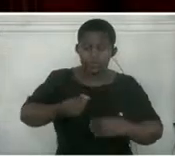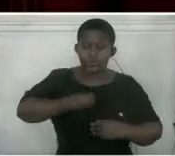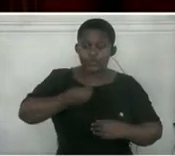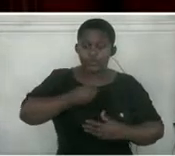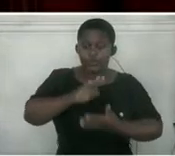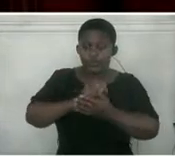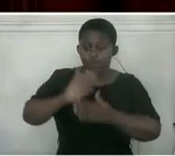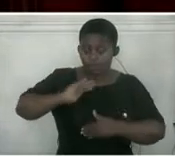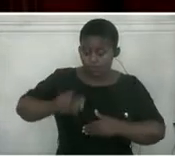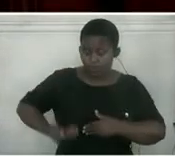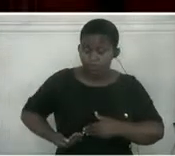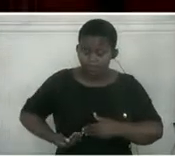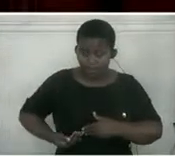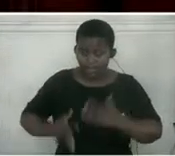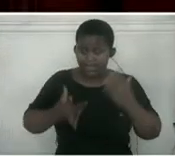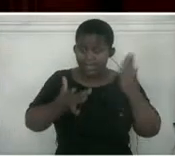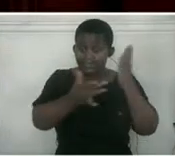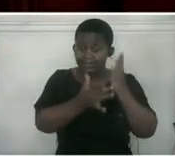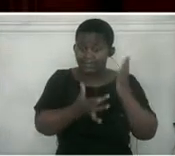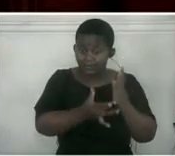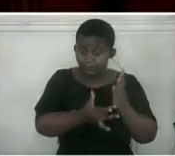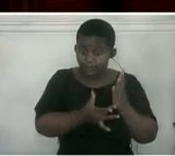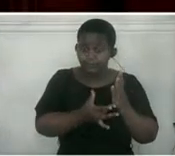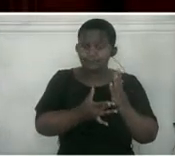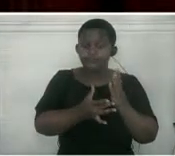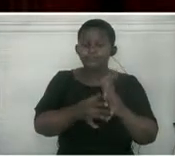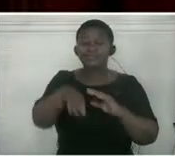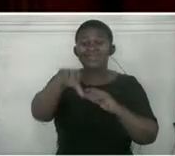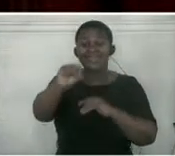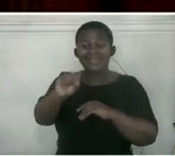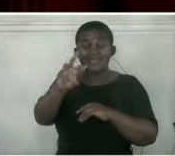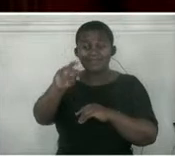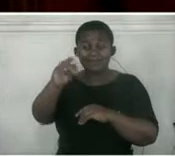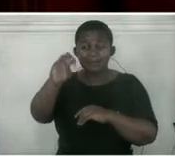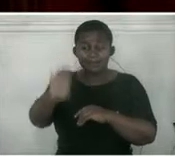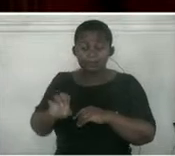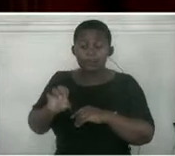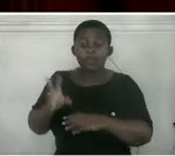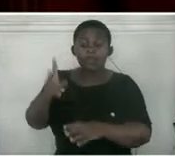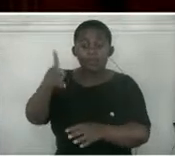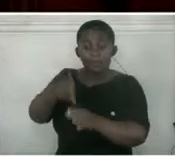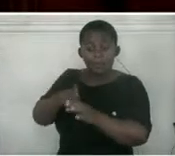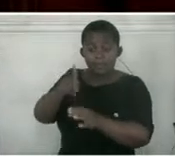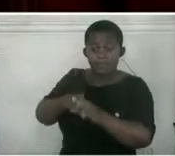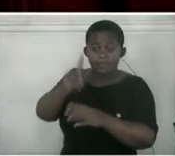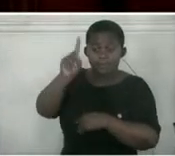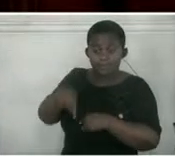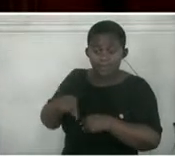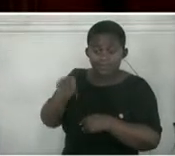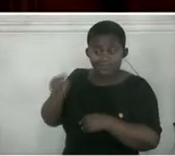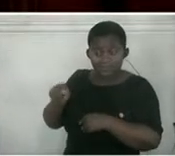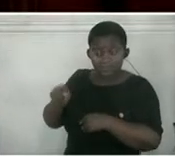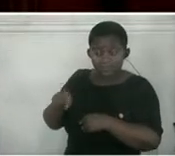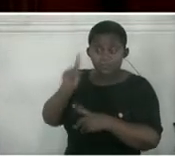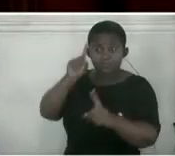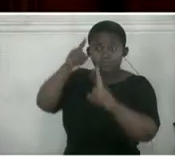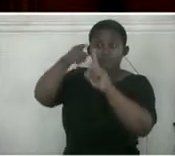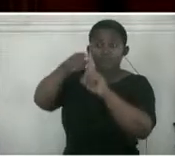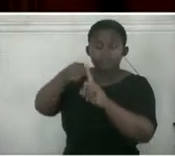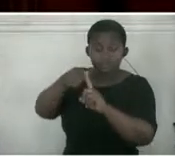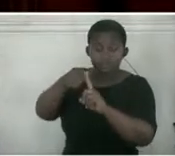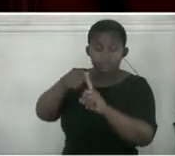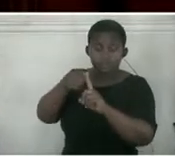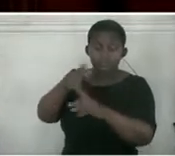ICT. We will also earmark SMMEs to participate, and in this regard, the target is